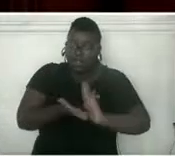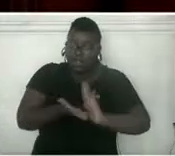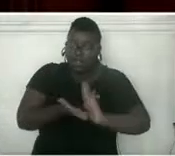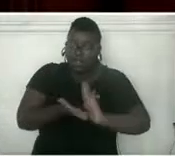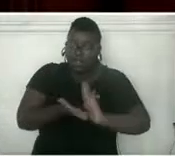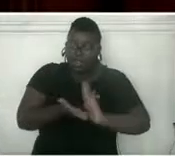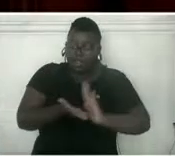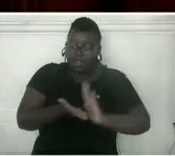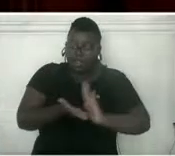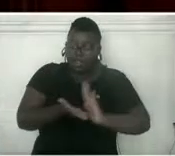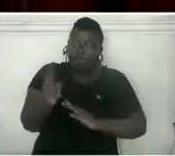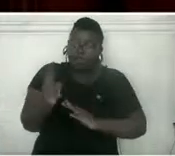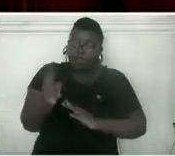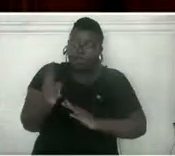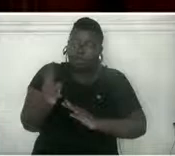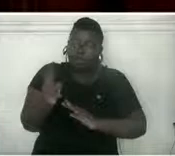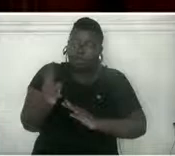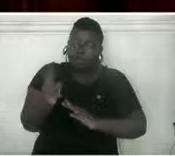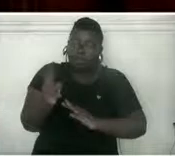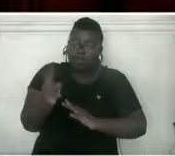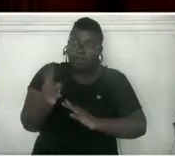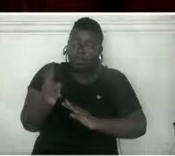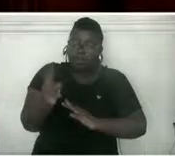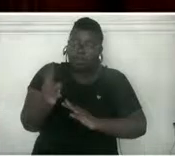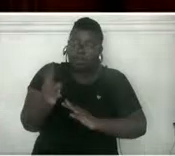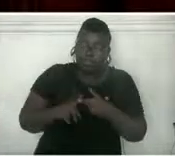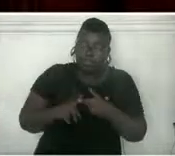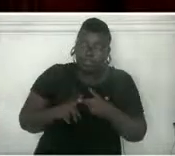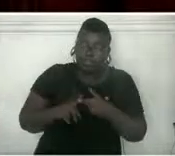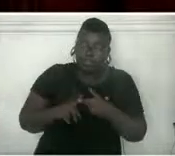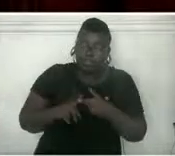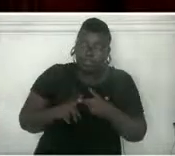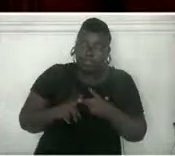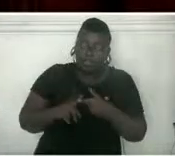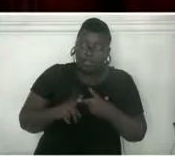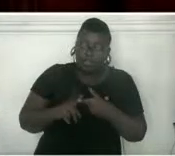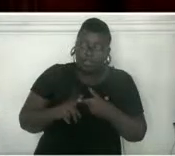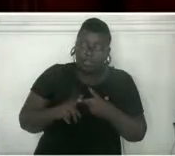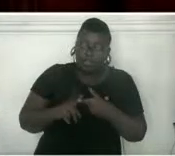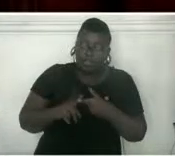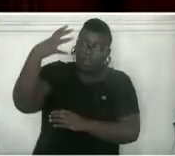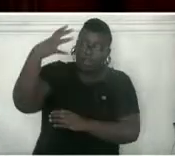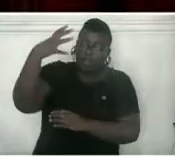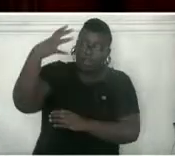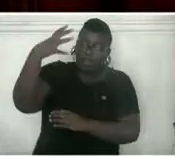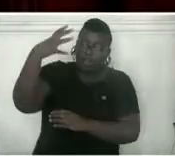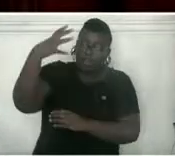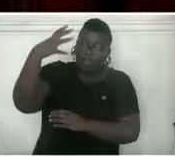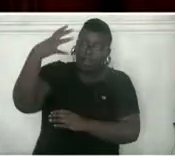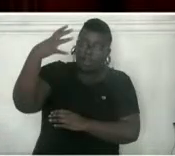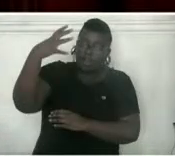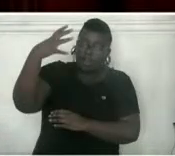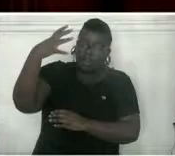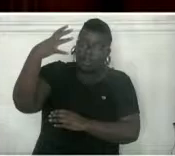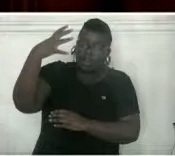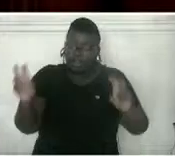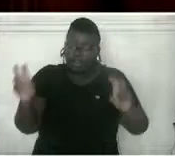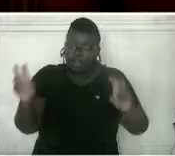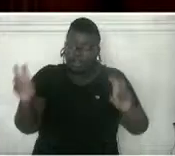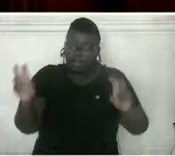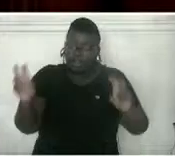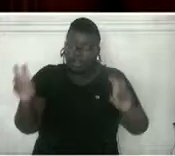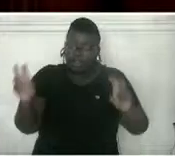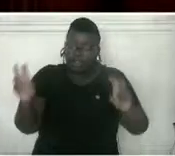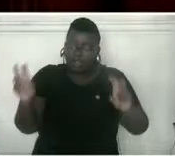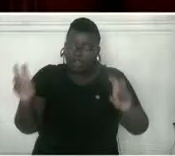security, infrastructure, fencing, street lighting, and critical electricity